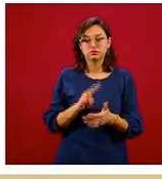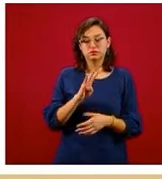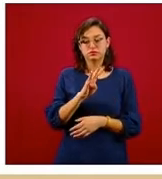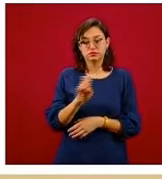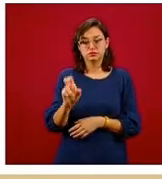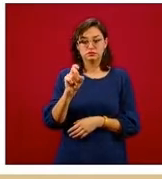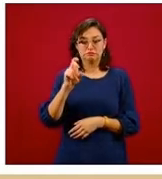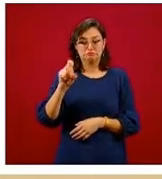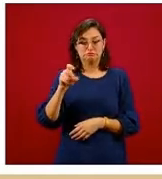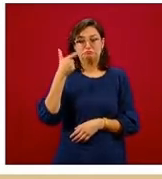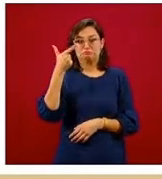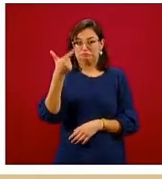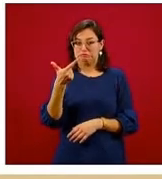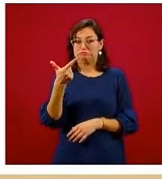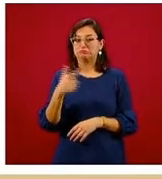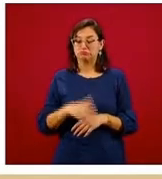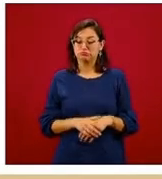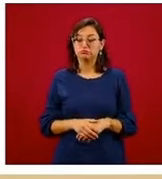cases,